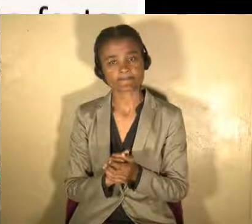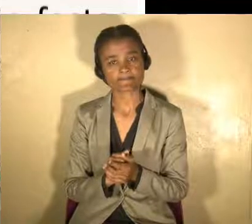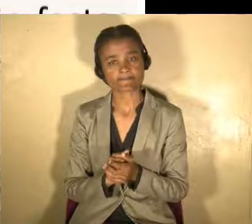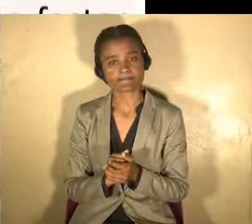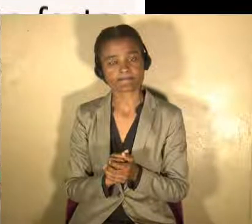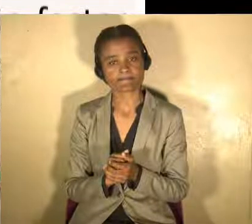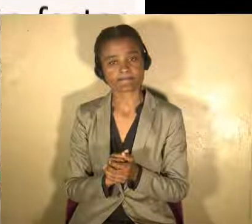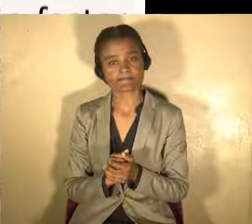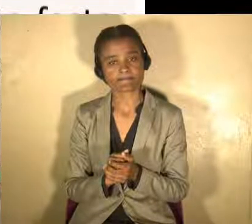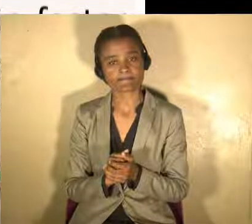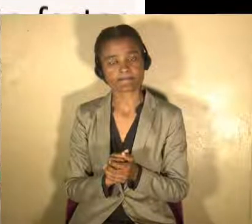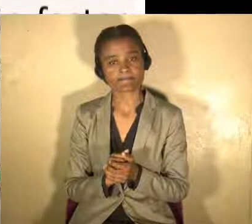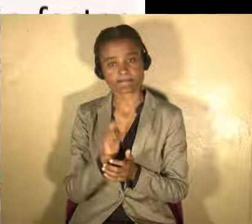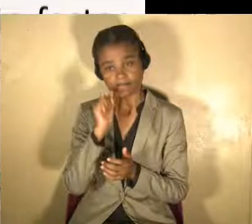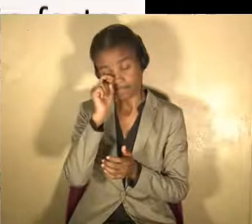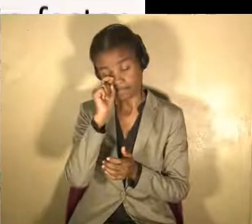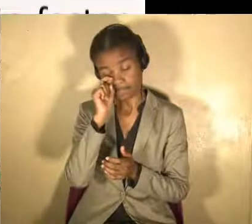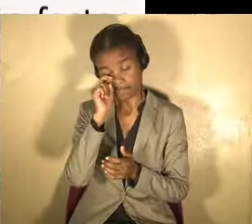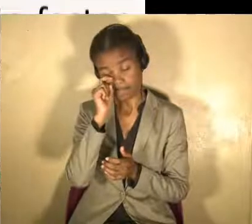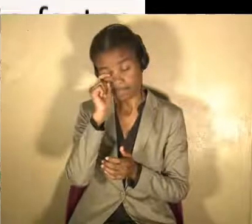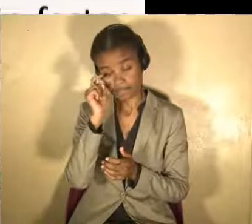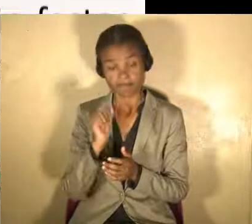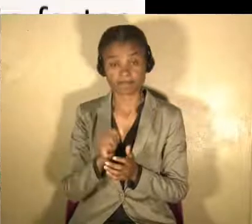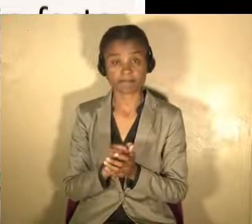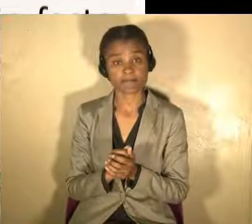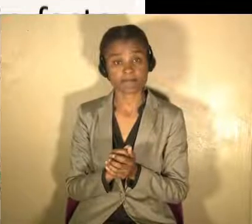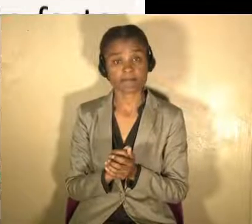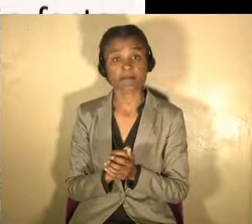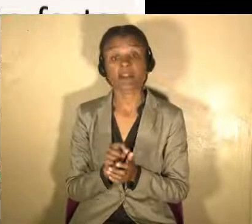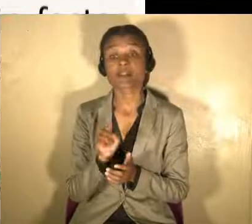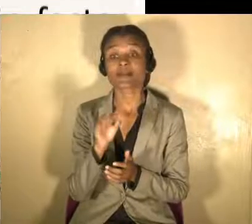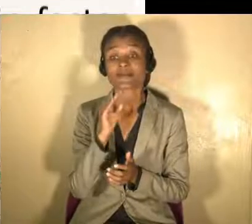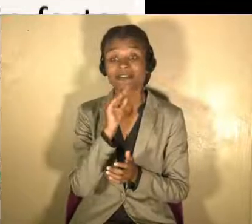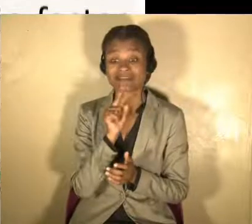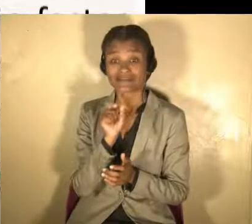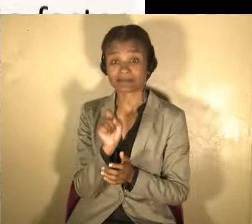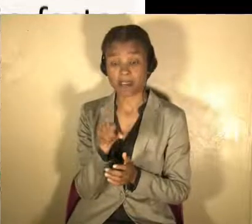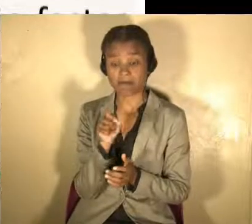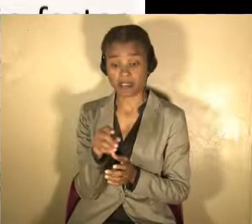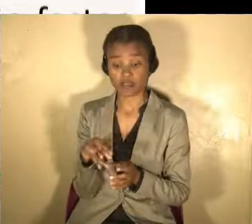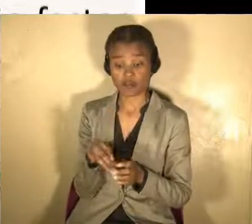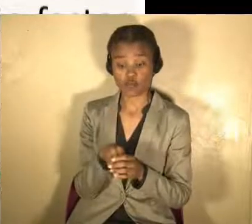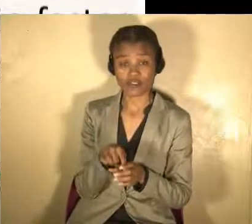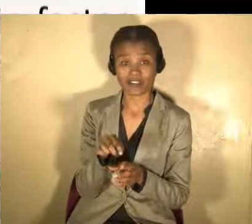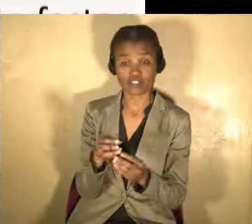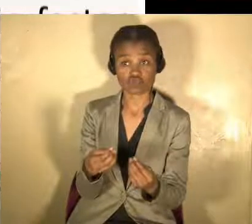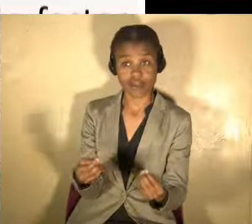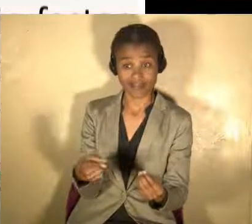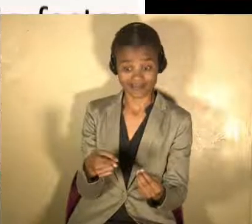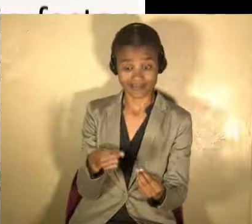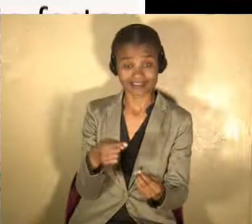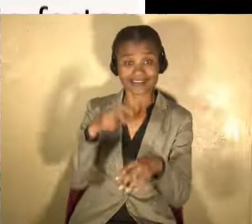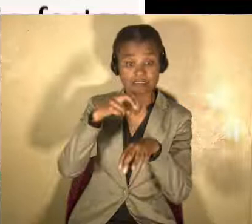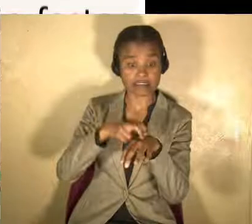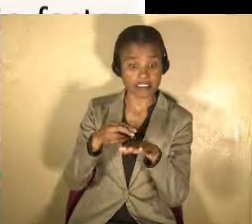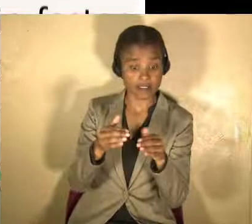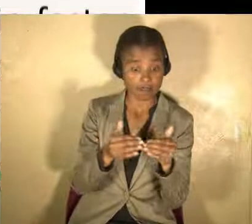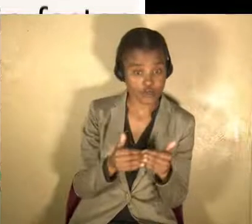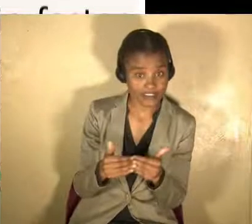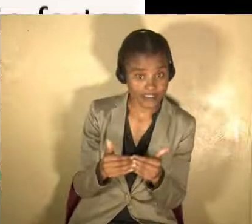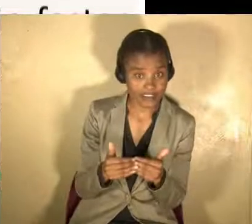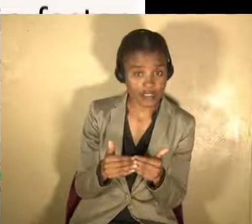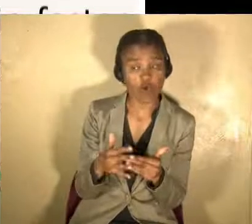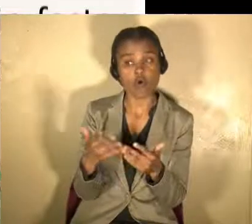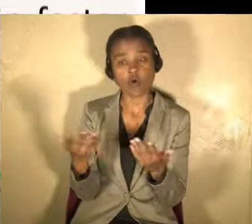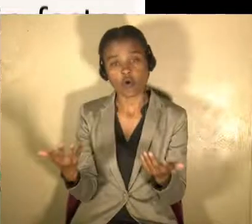would not include a child who is in need of care and protection as a child who's orphaned and abandoned in